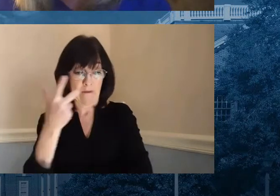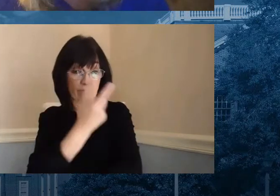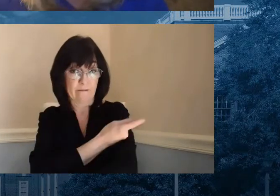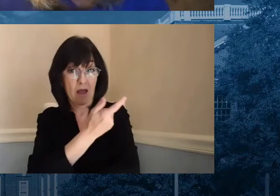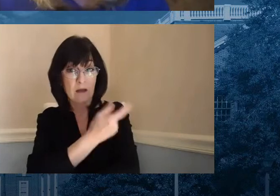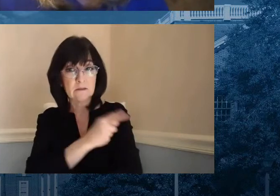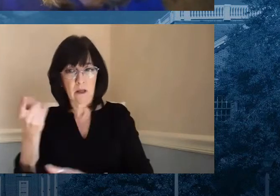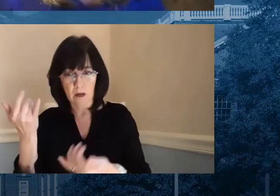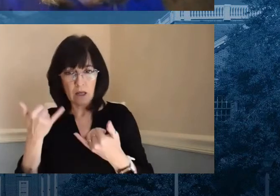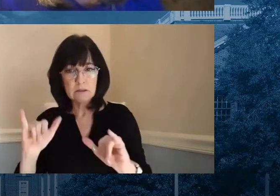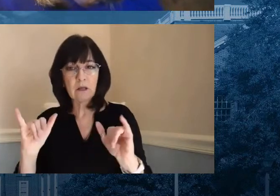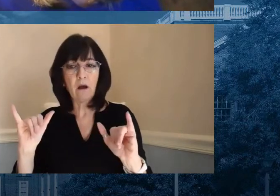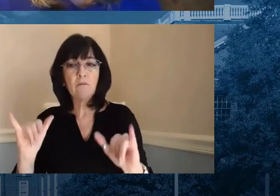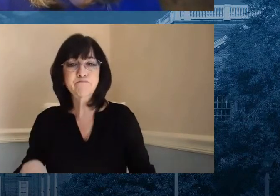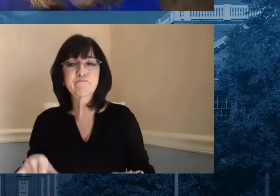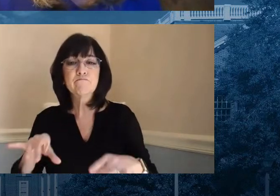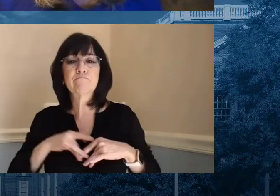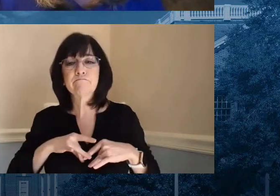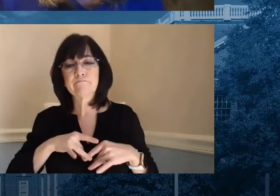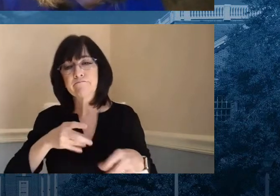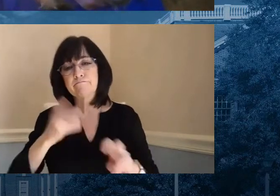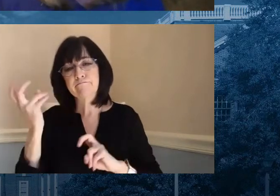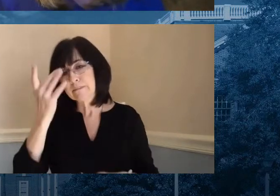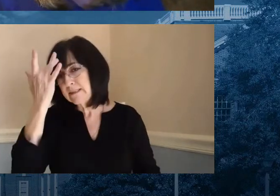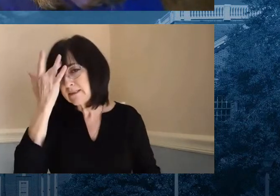you on that. Thank you.